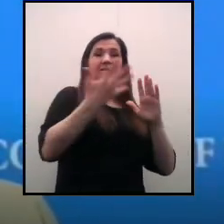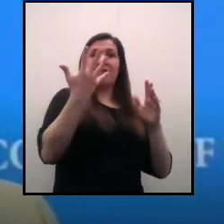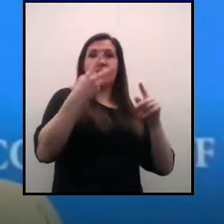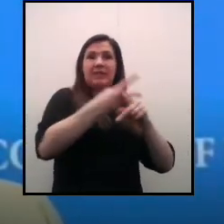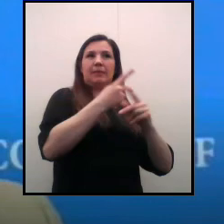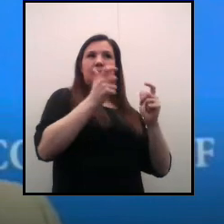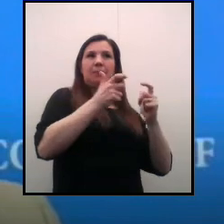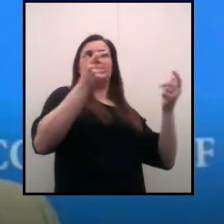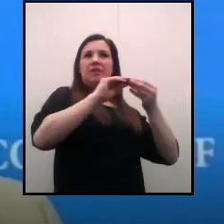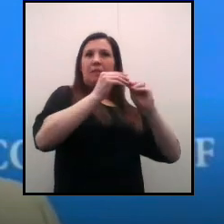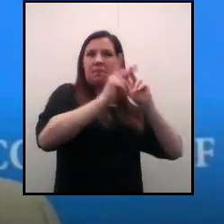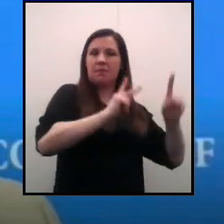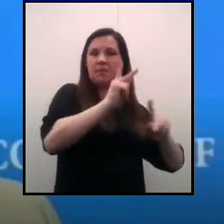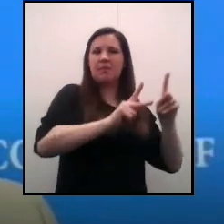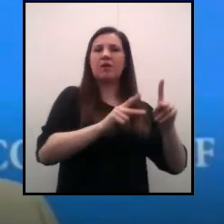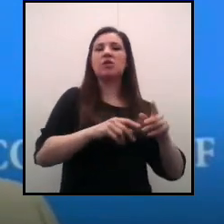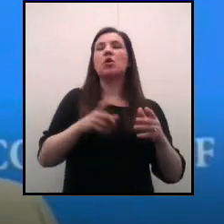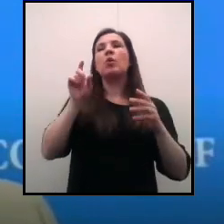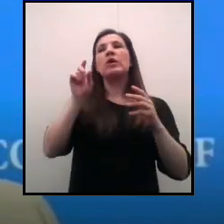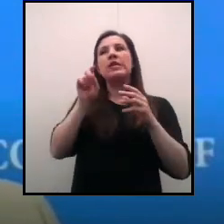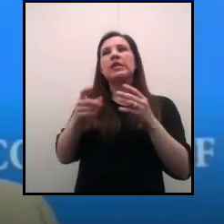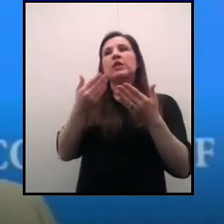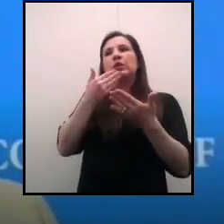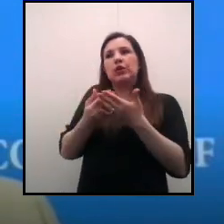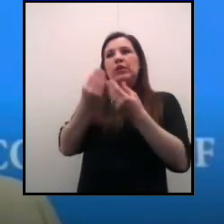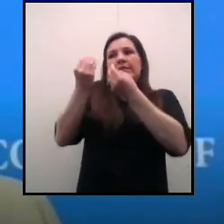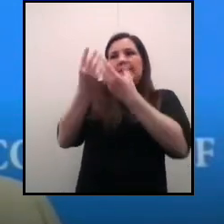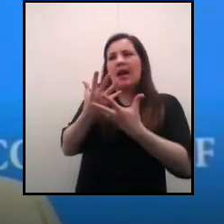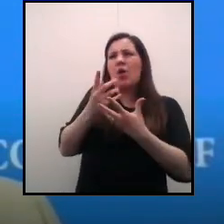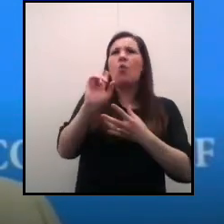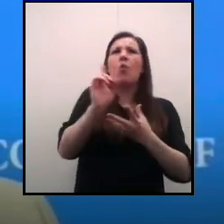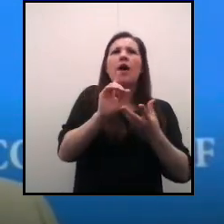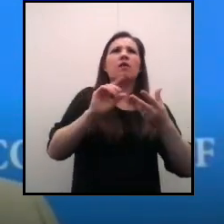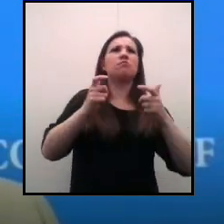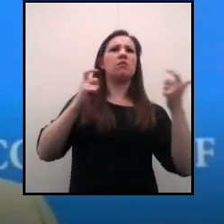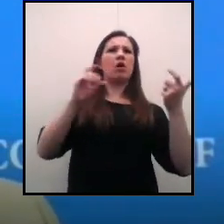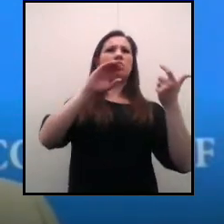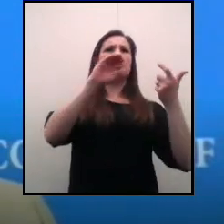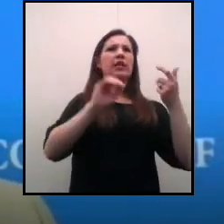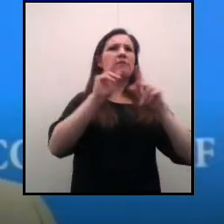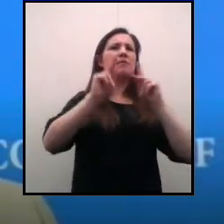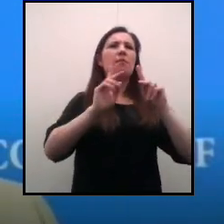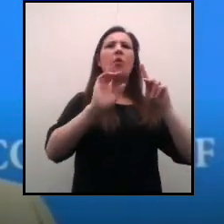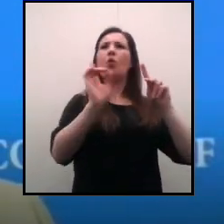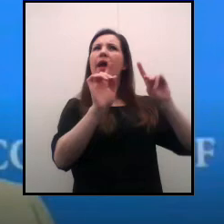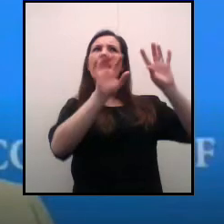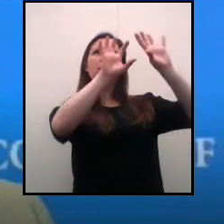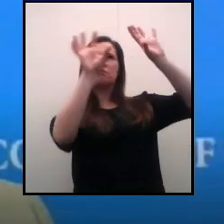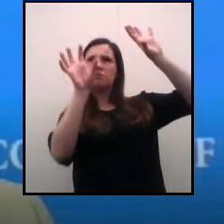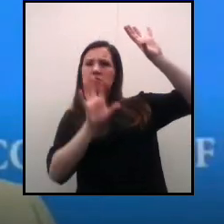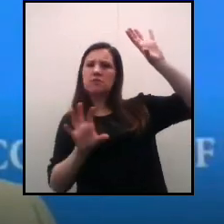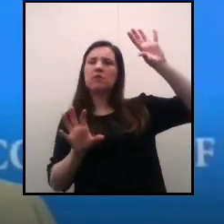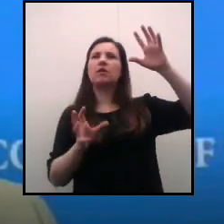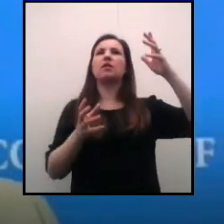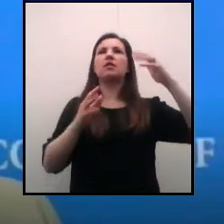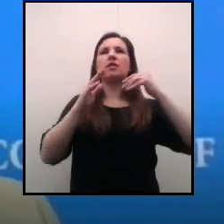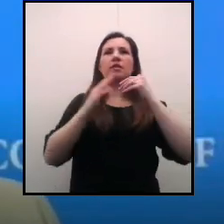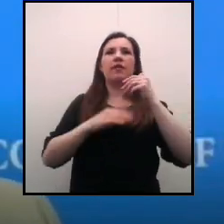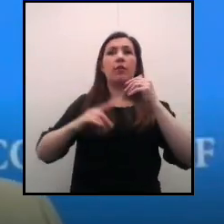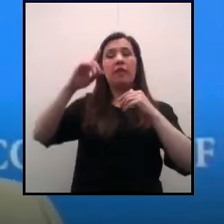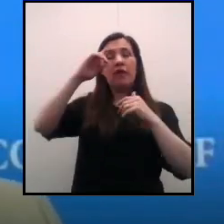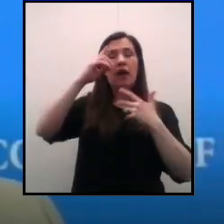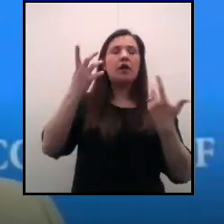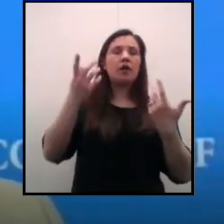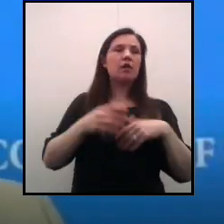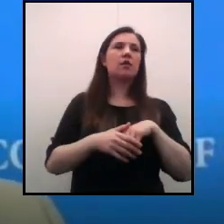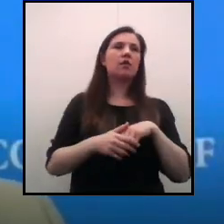the outbreaks are, where there may be a larger percentage of the population that has it than we thought did.